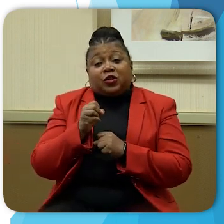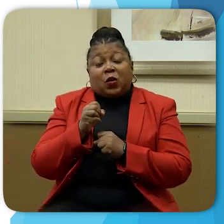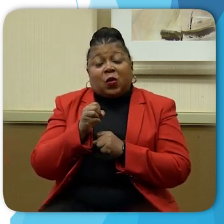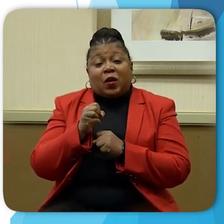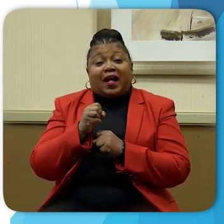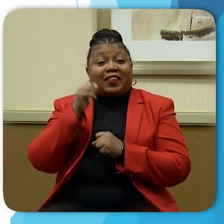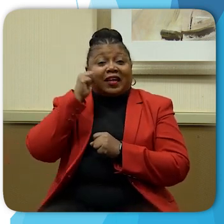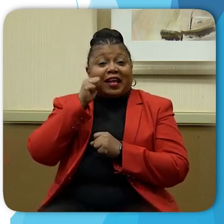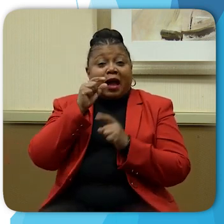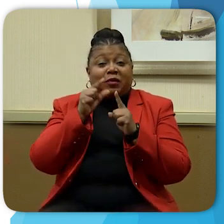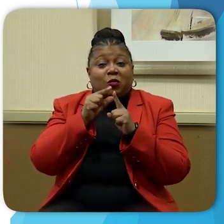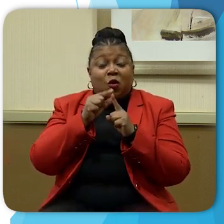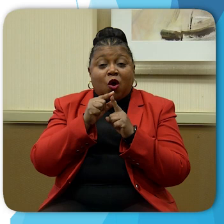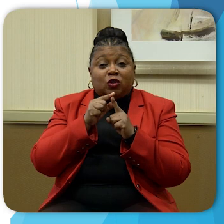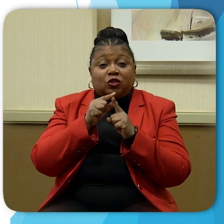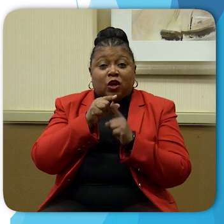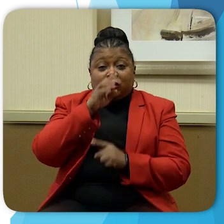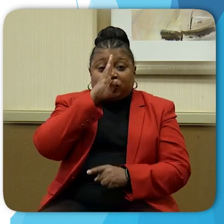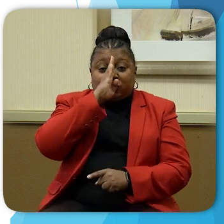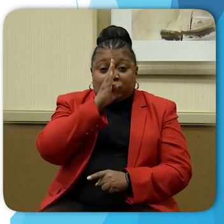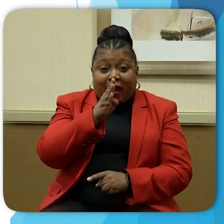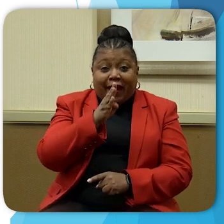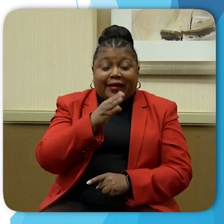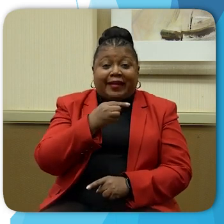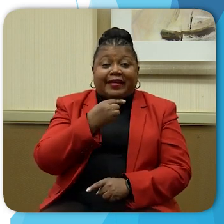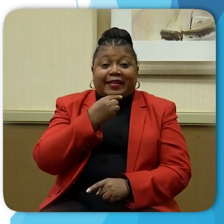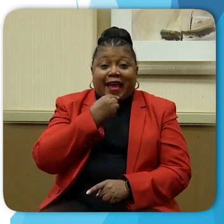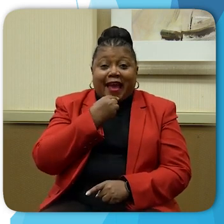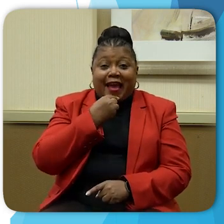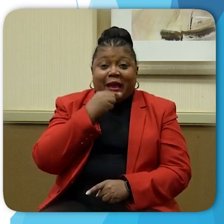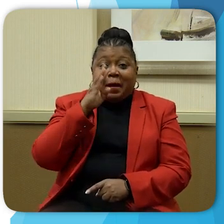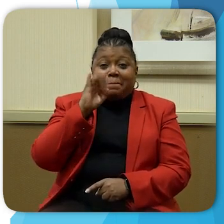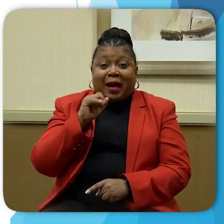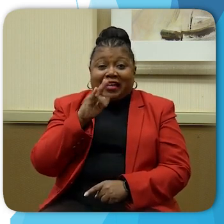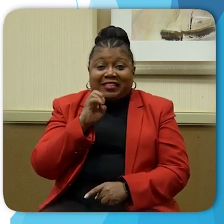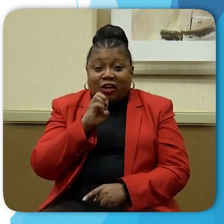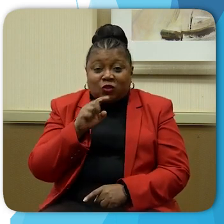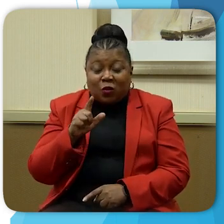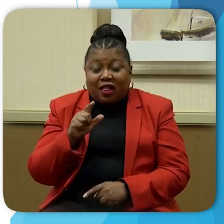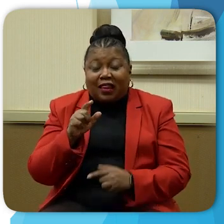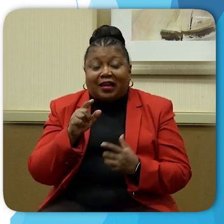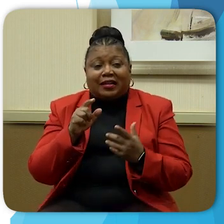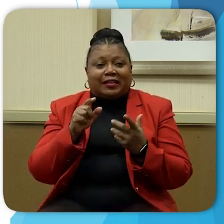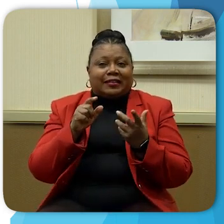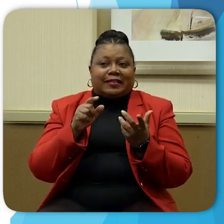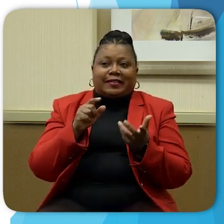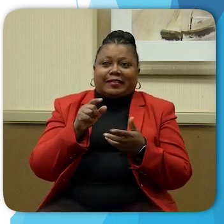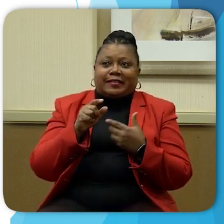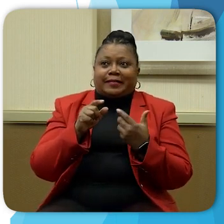the common words are straight, gay, bisexual,